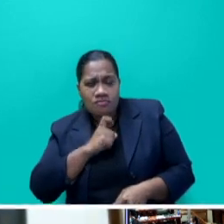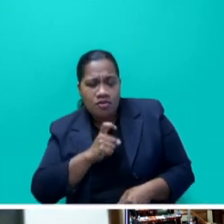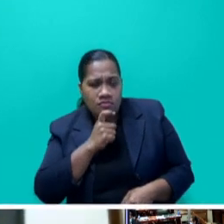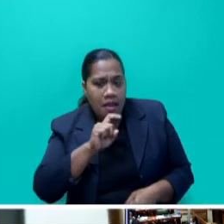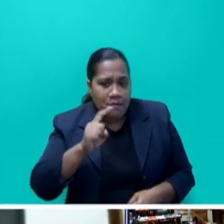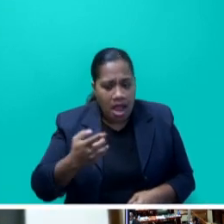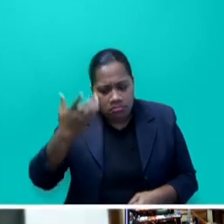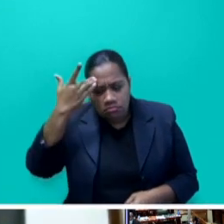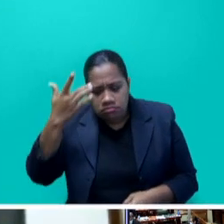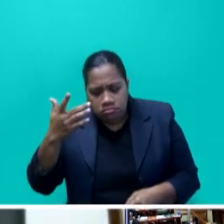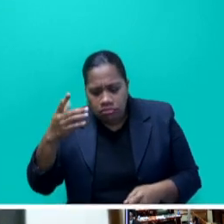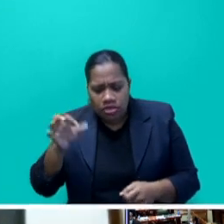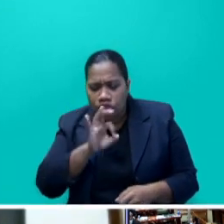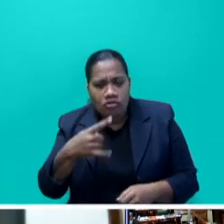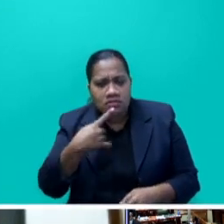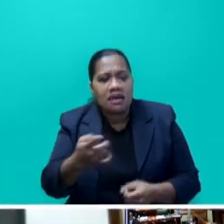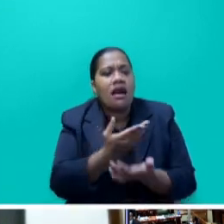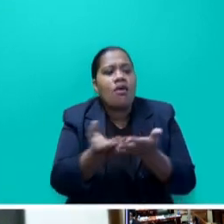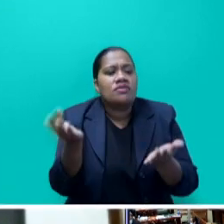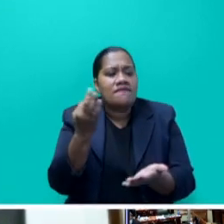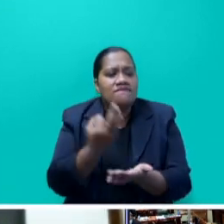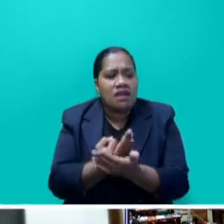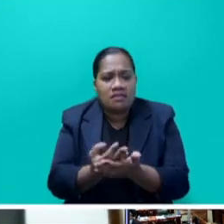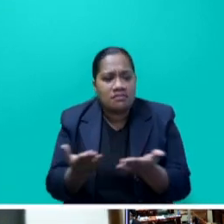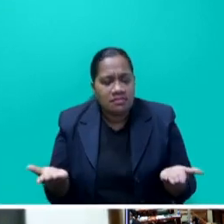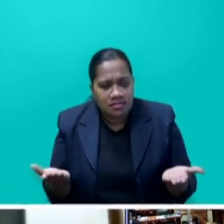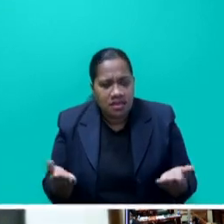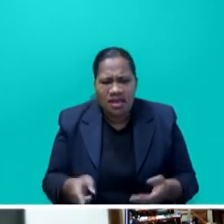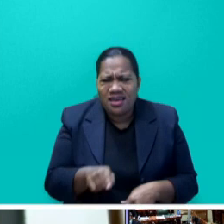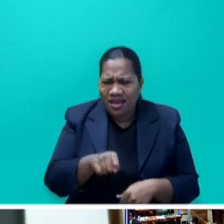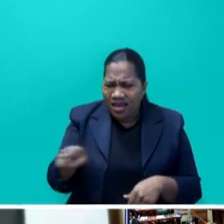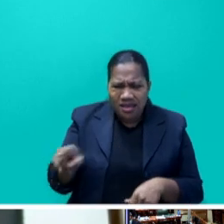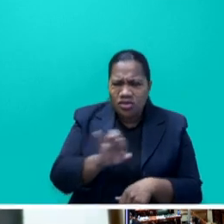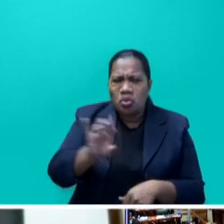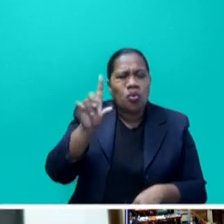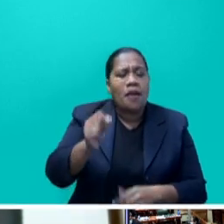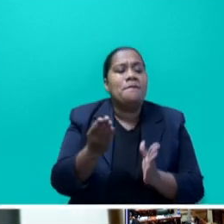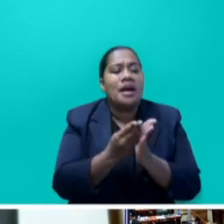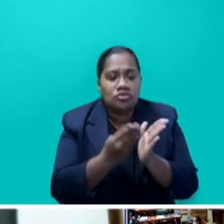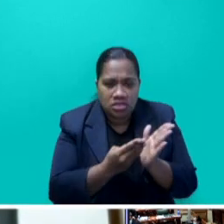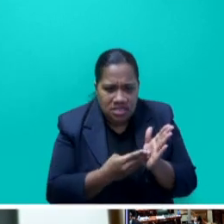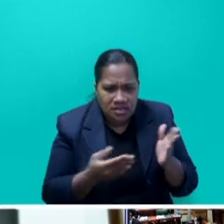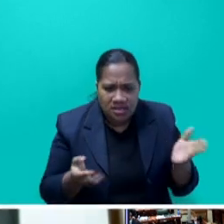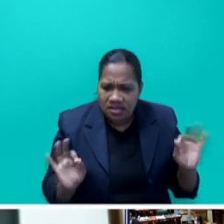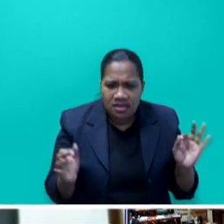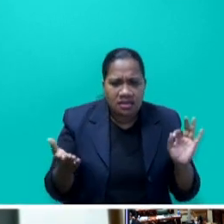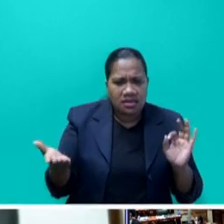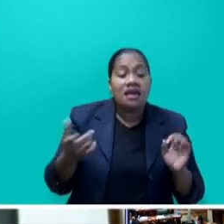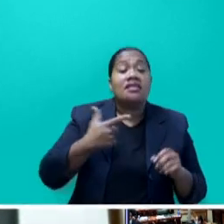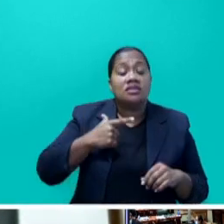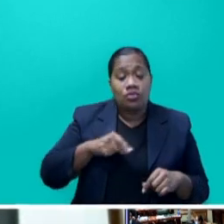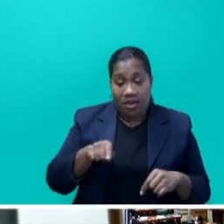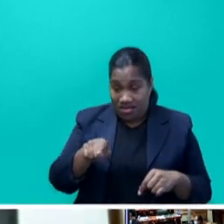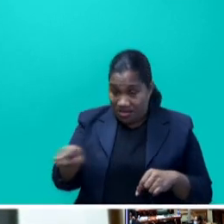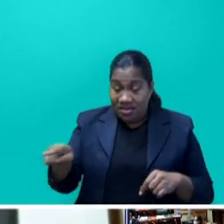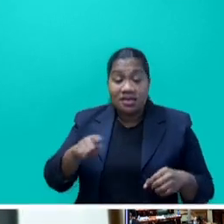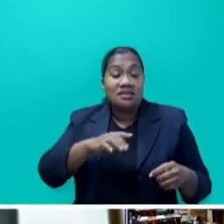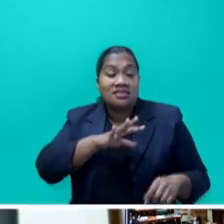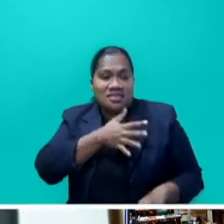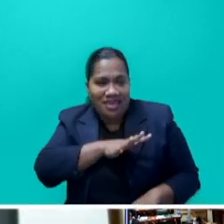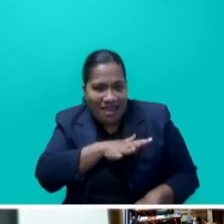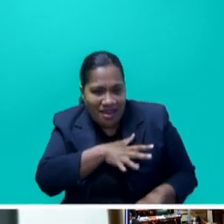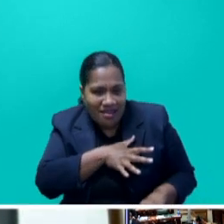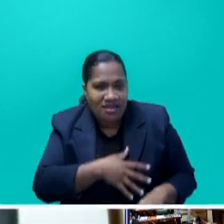it. They can't even do a budget, an alternative budget. So that's why they are scared, is that come election